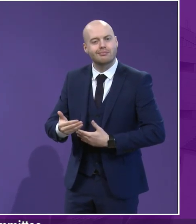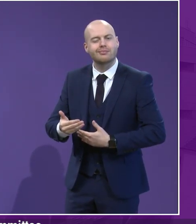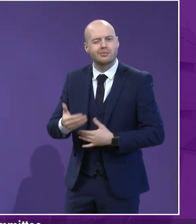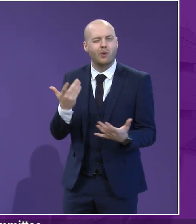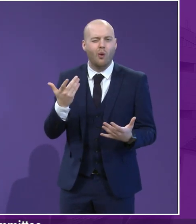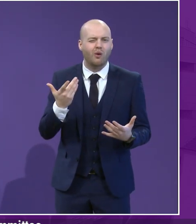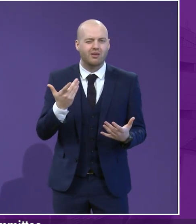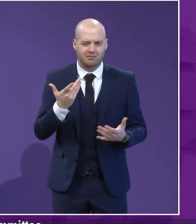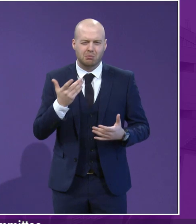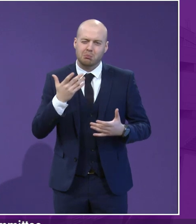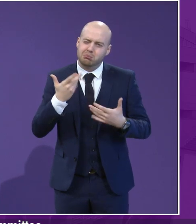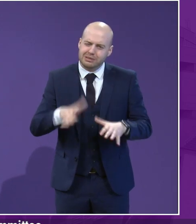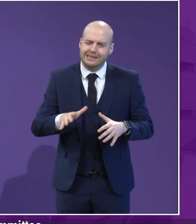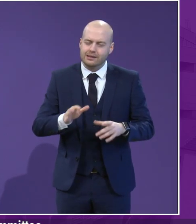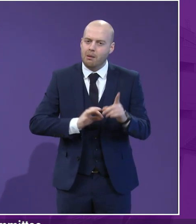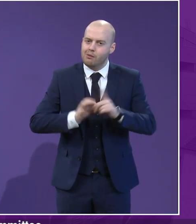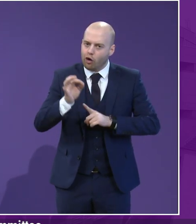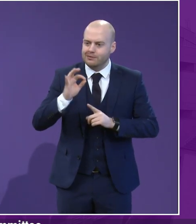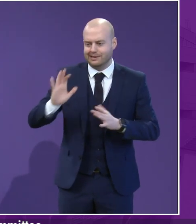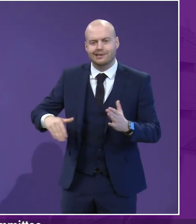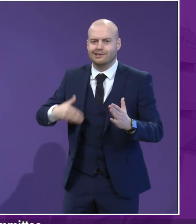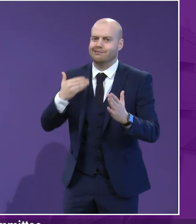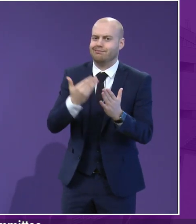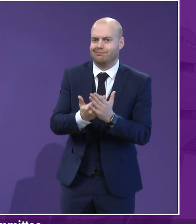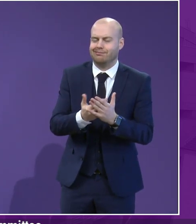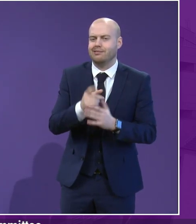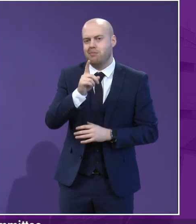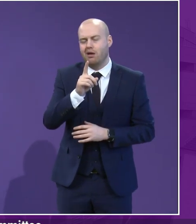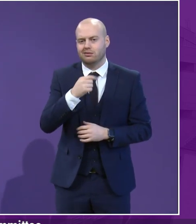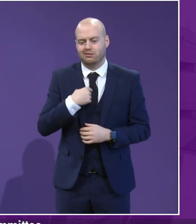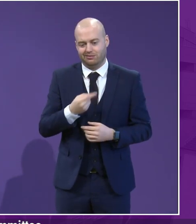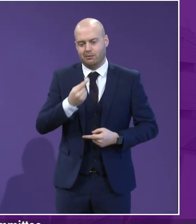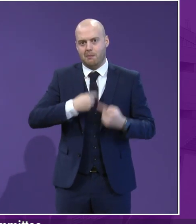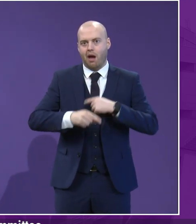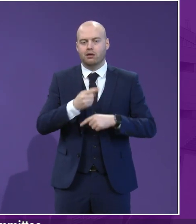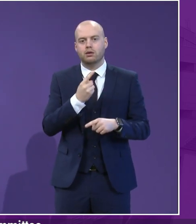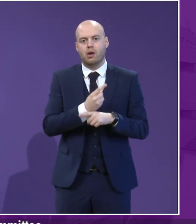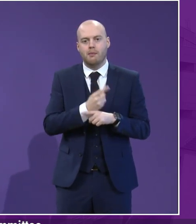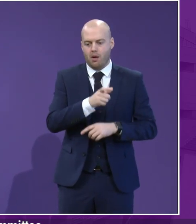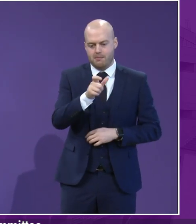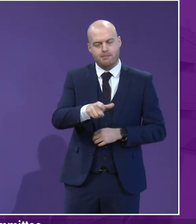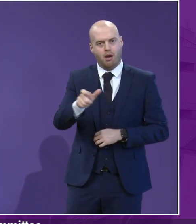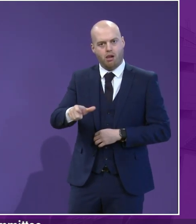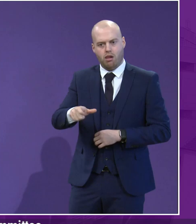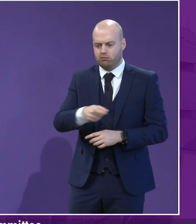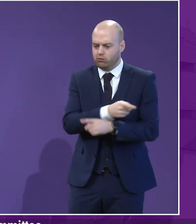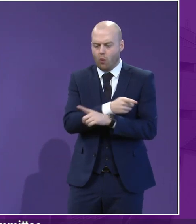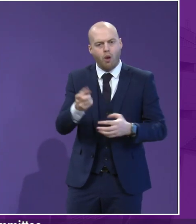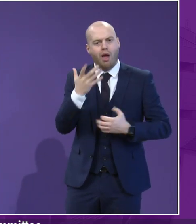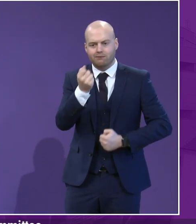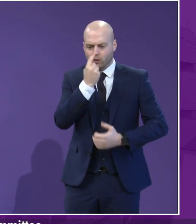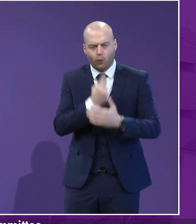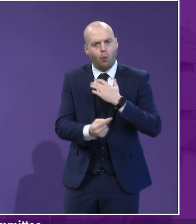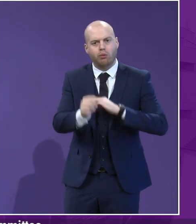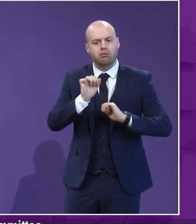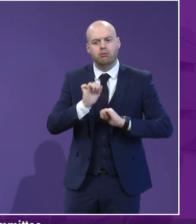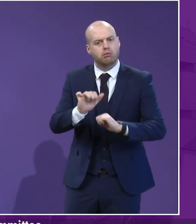contrary, not to raise his sights too high. I think there certainly have been improvements, but